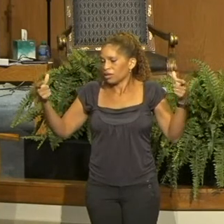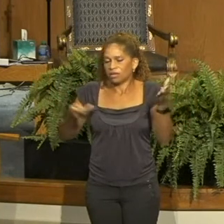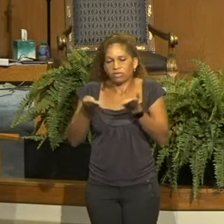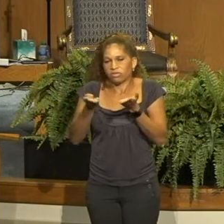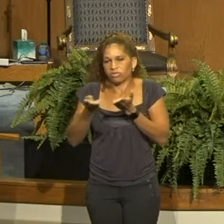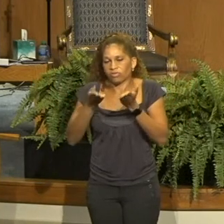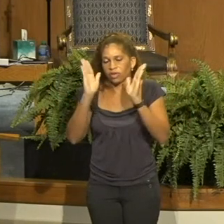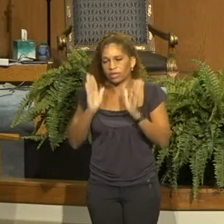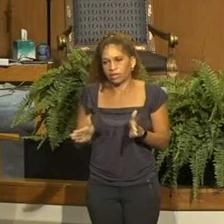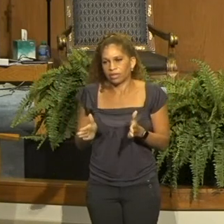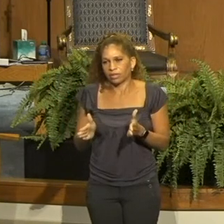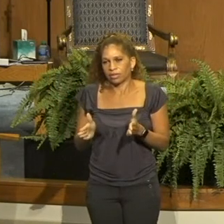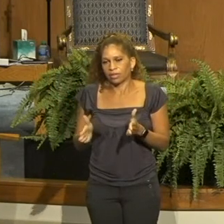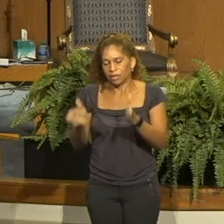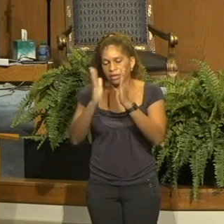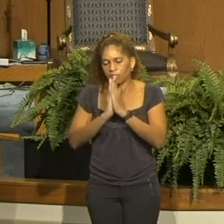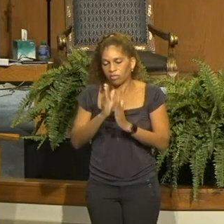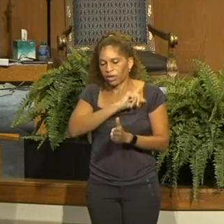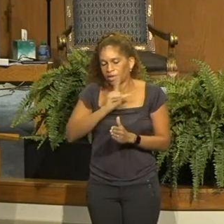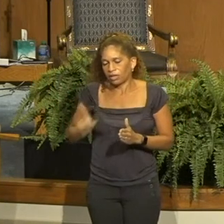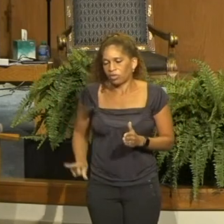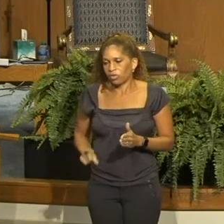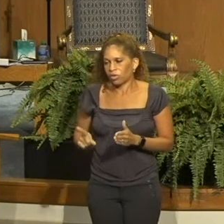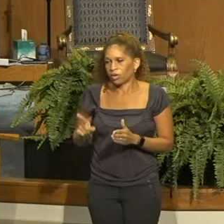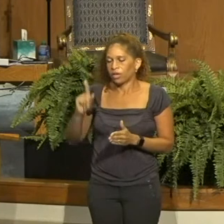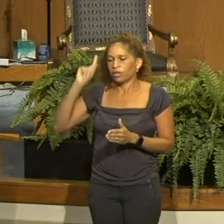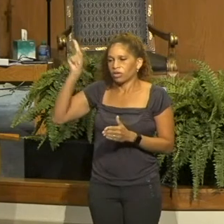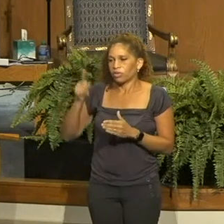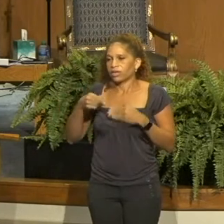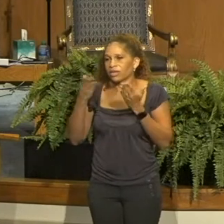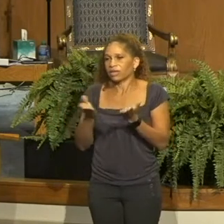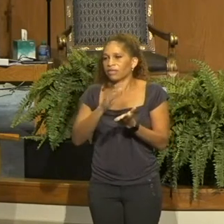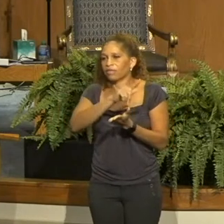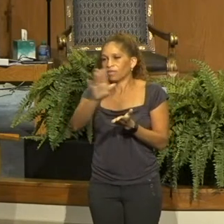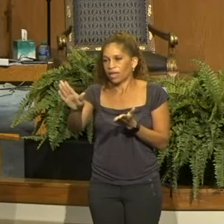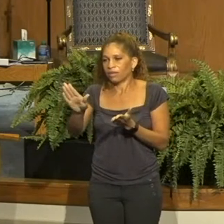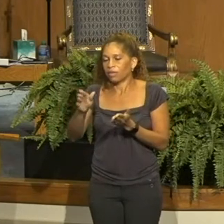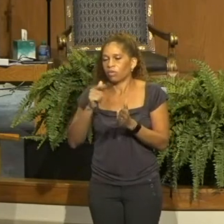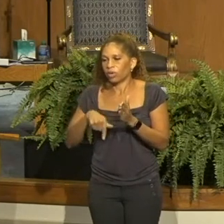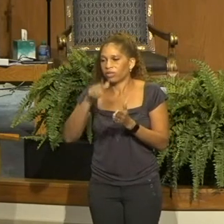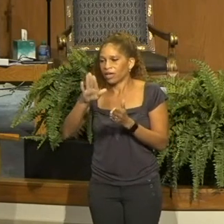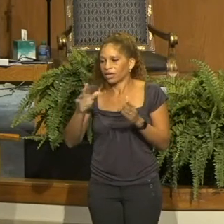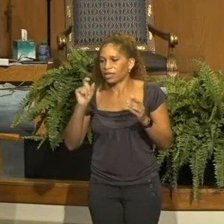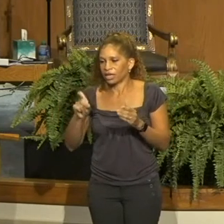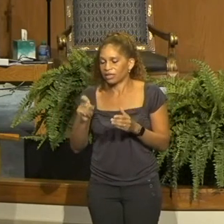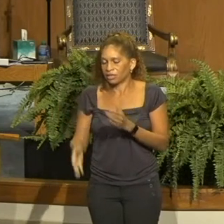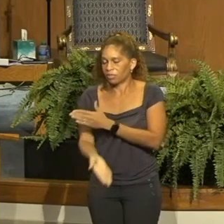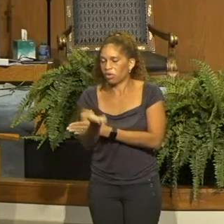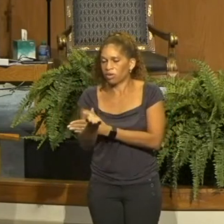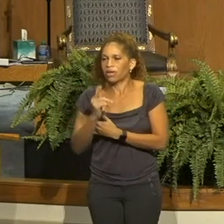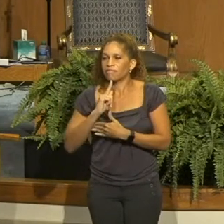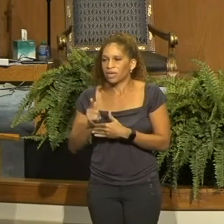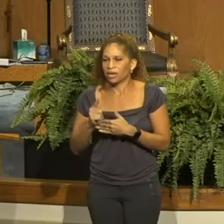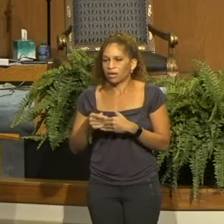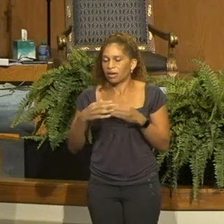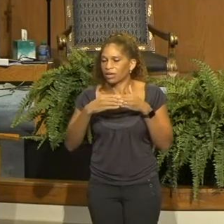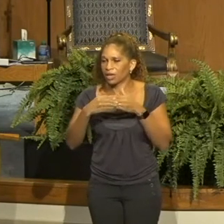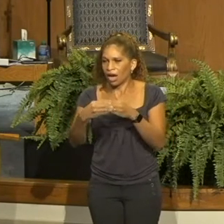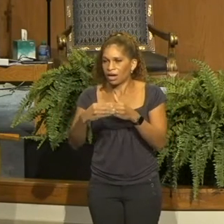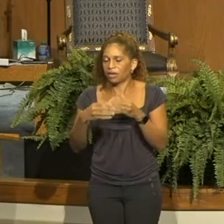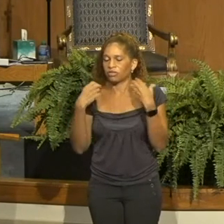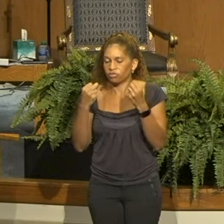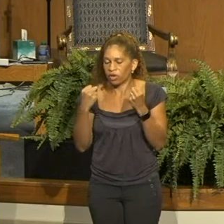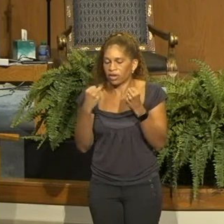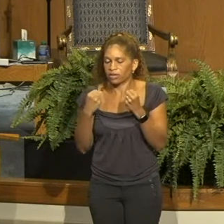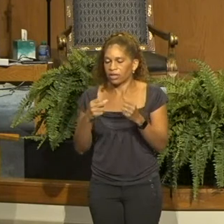servant. And I pray, Lord, that you would give them what they need in this moment. So be our guide and be our strength. For it is